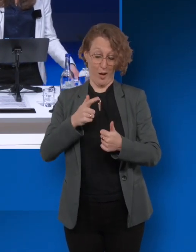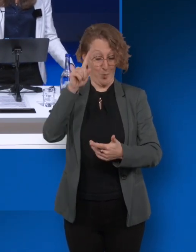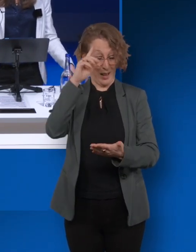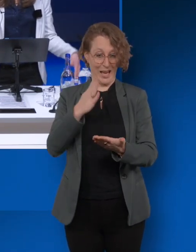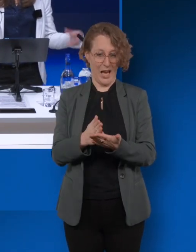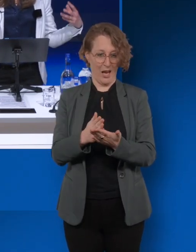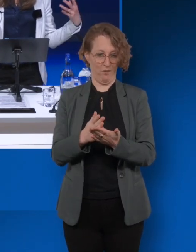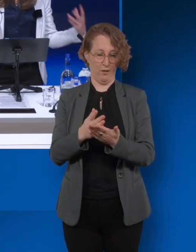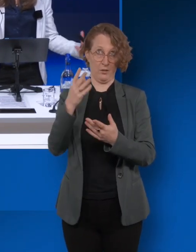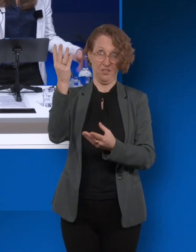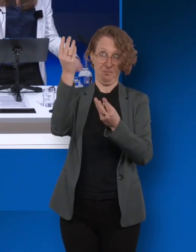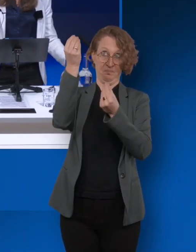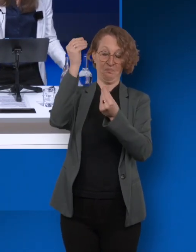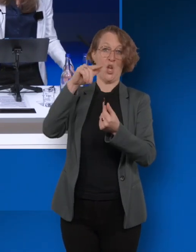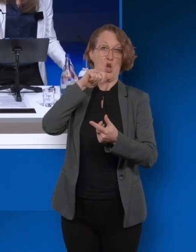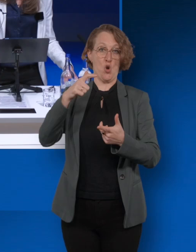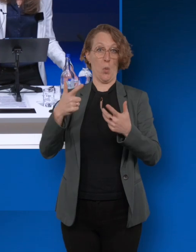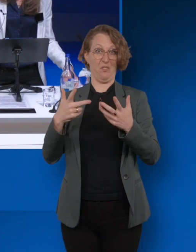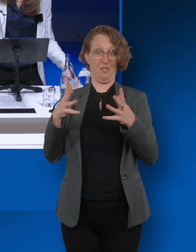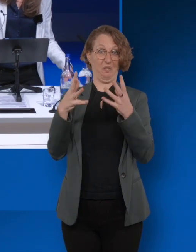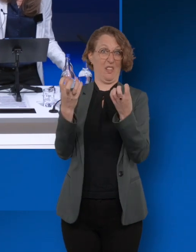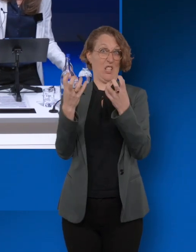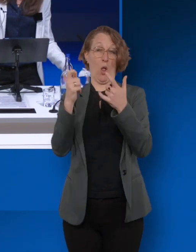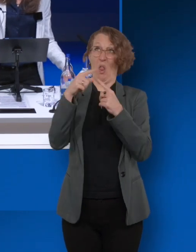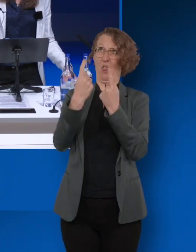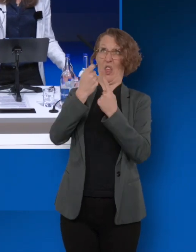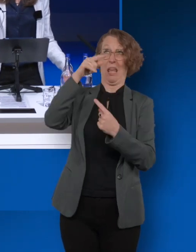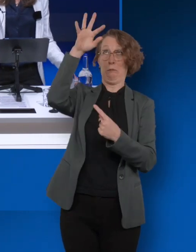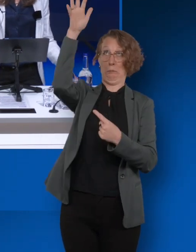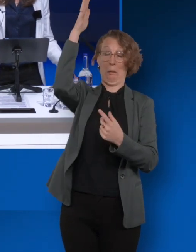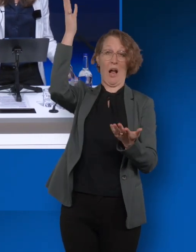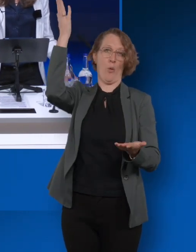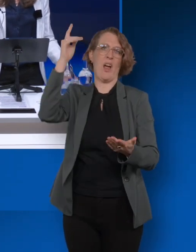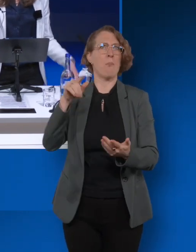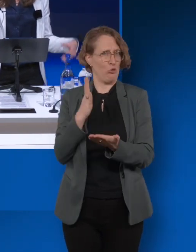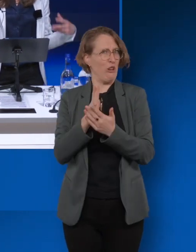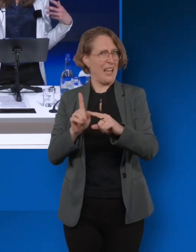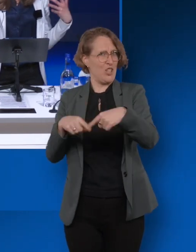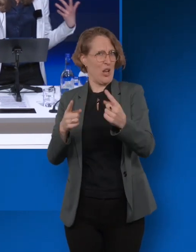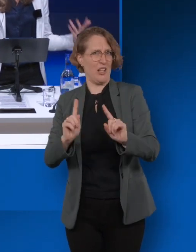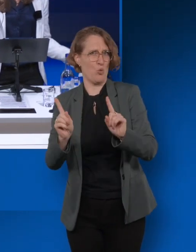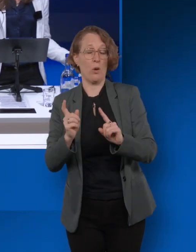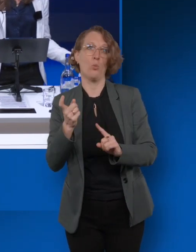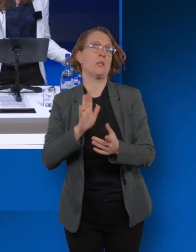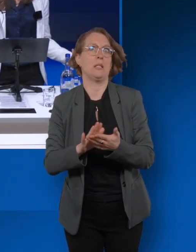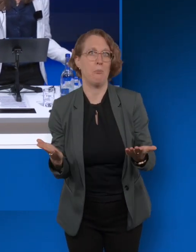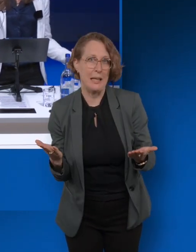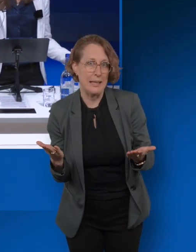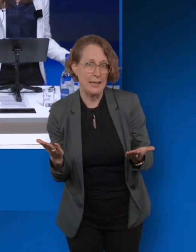something such as a non-physical mind. I think one of the challenges that this view faces is, what does that even